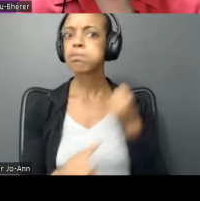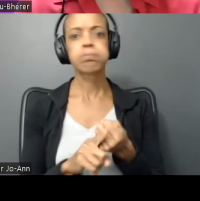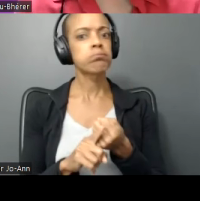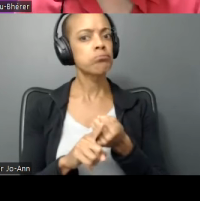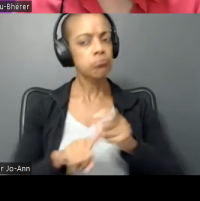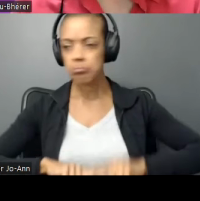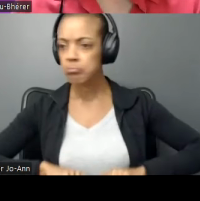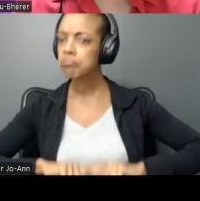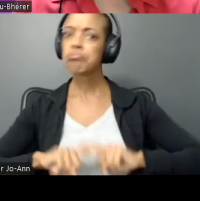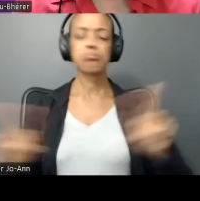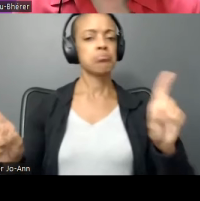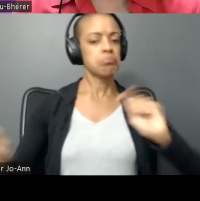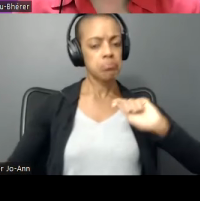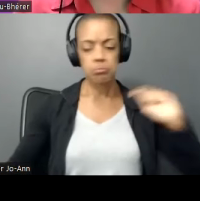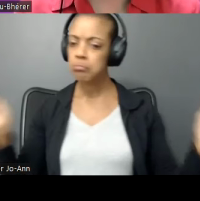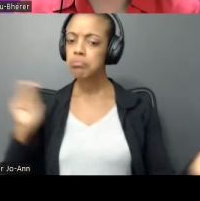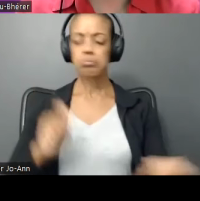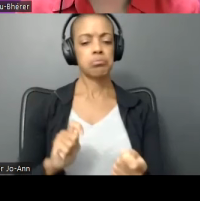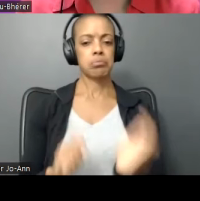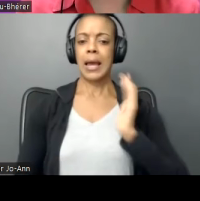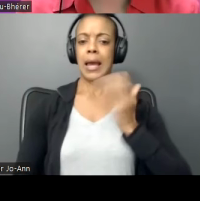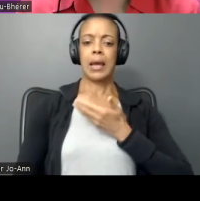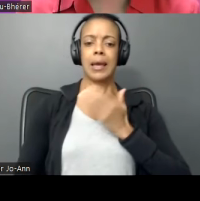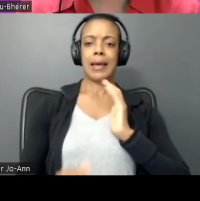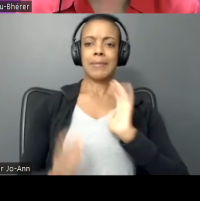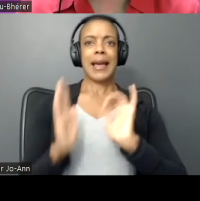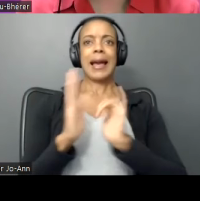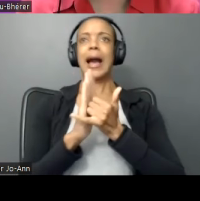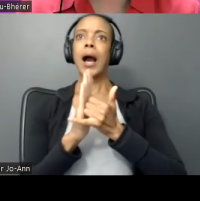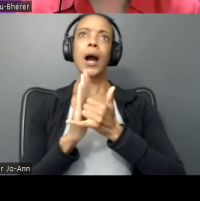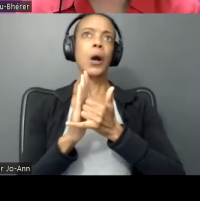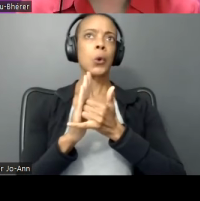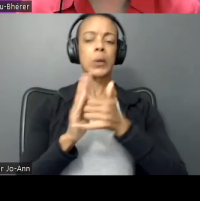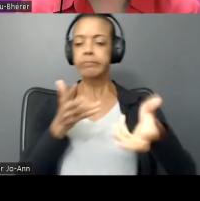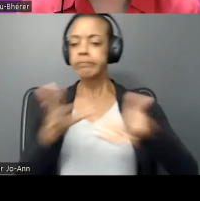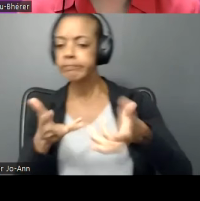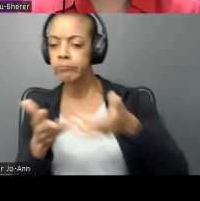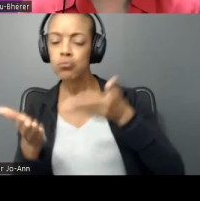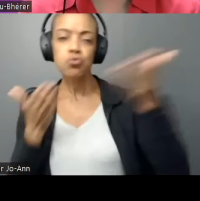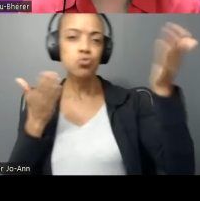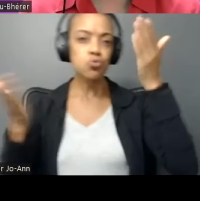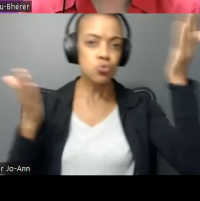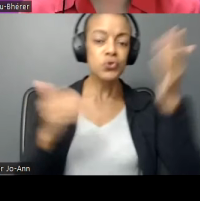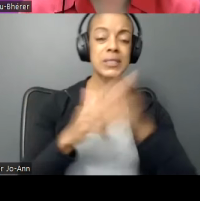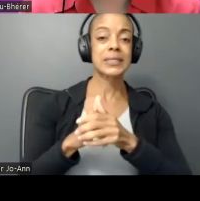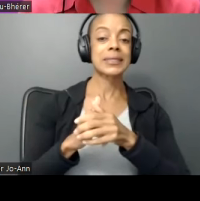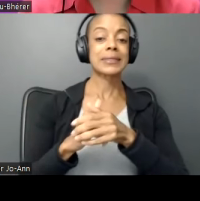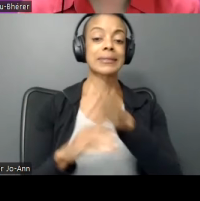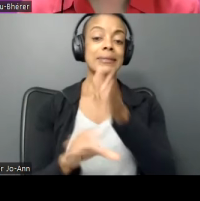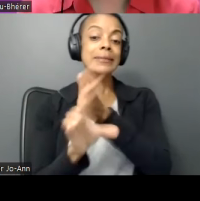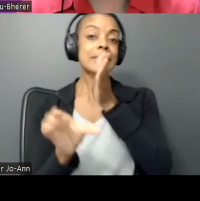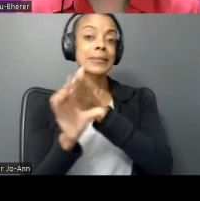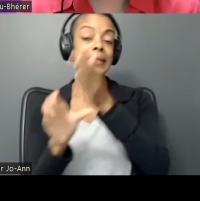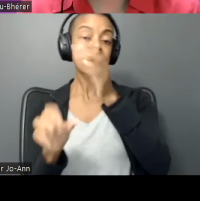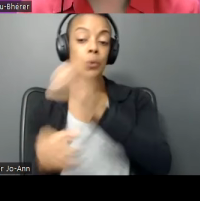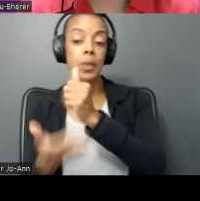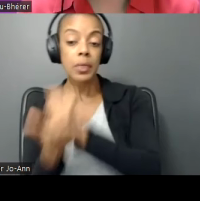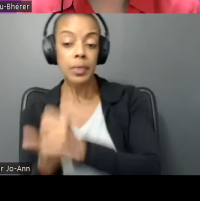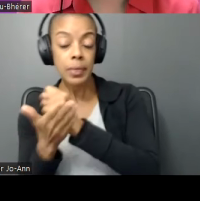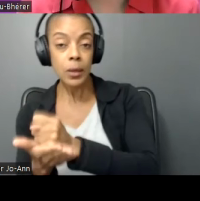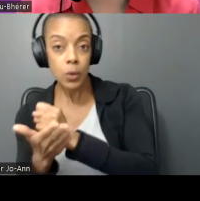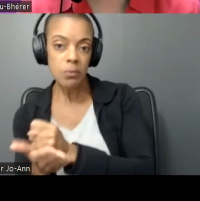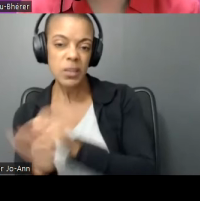our way of seeing services, not just psychotherapy for children who are exposed to trauma, but it's